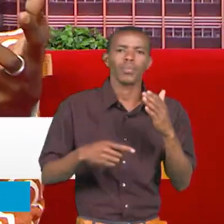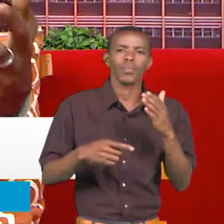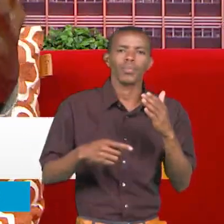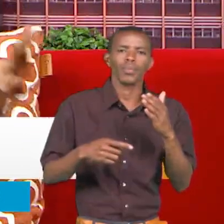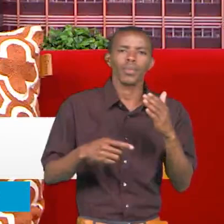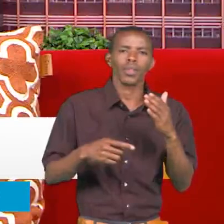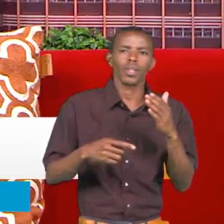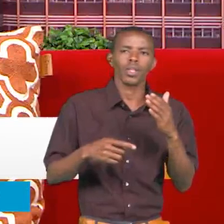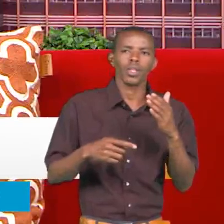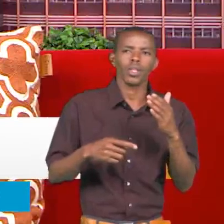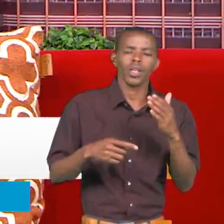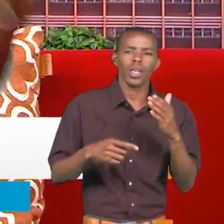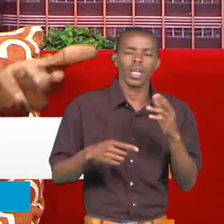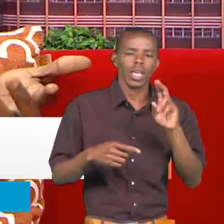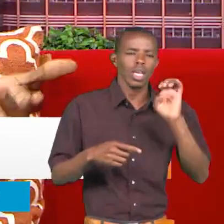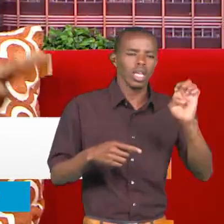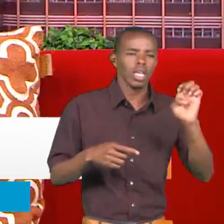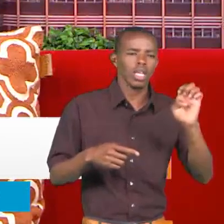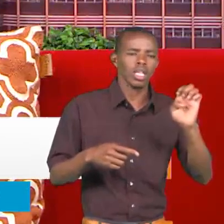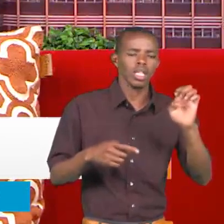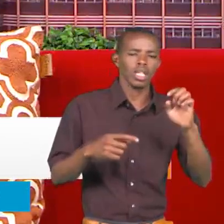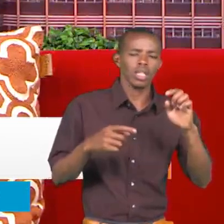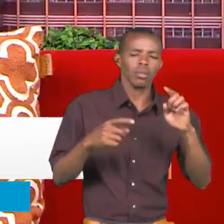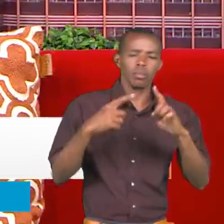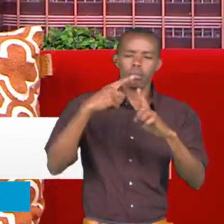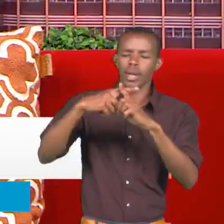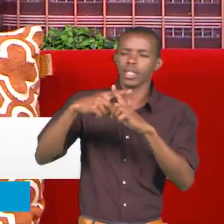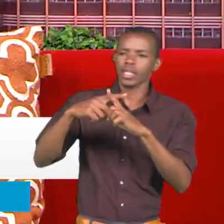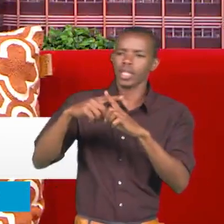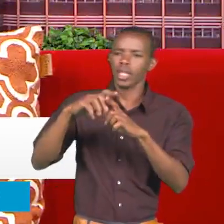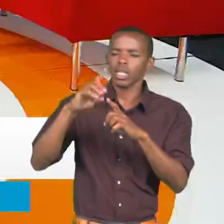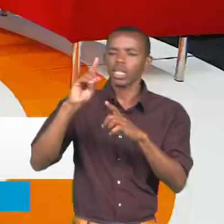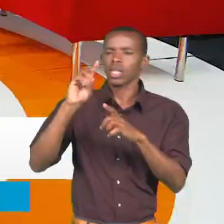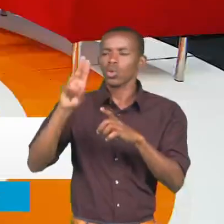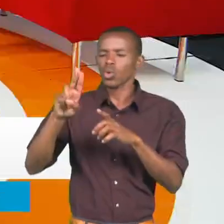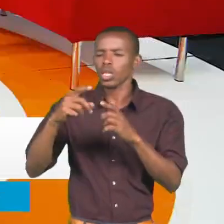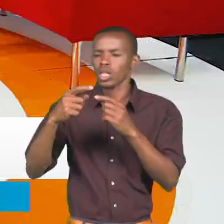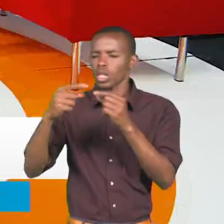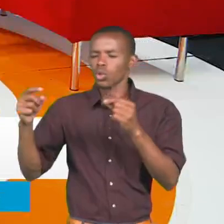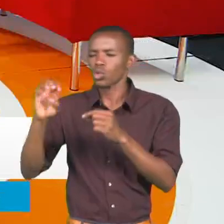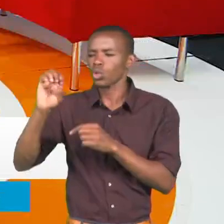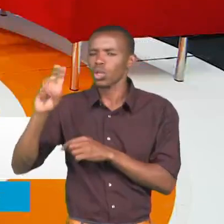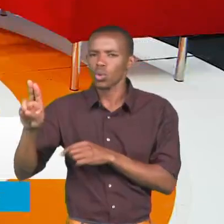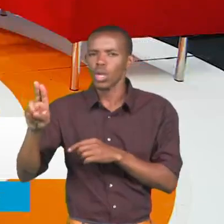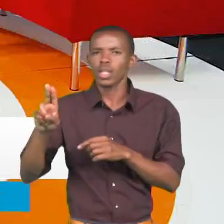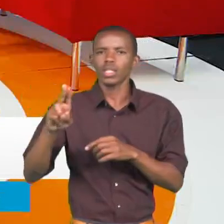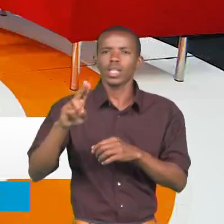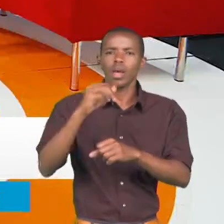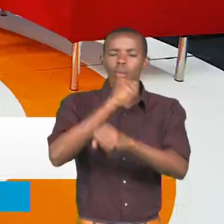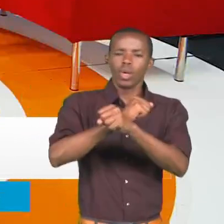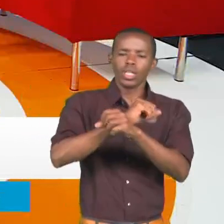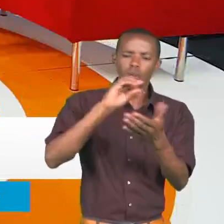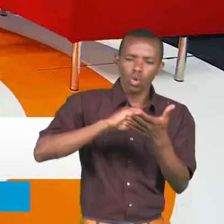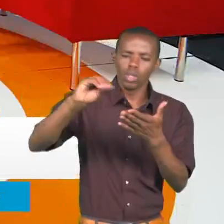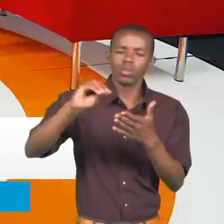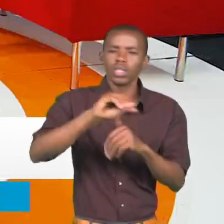what is it called? U is equals to U. Undetectable is equals to untransmittable. So if your virus is not detectable, then you're not able to transmit it to the next